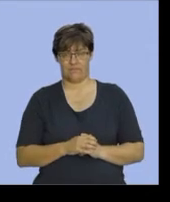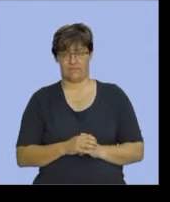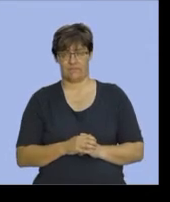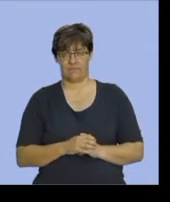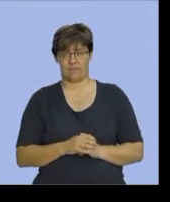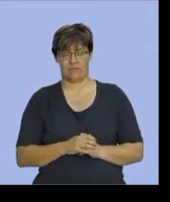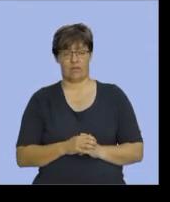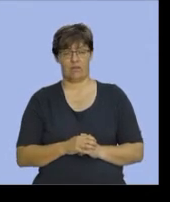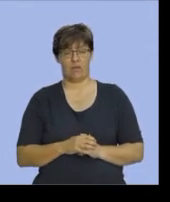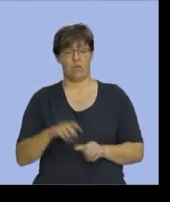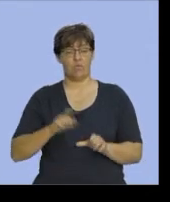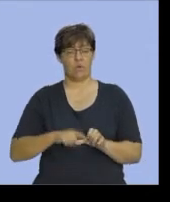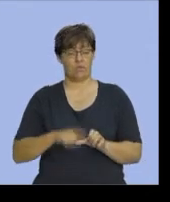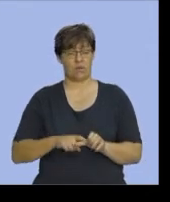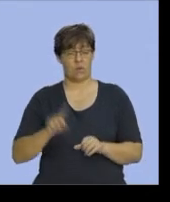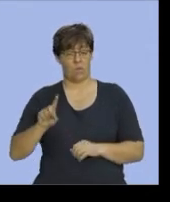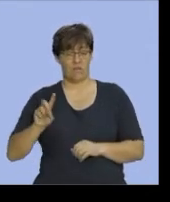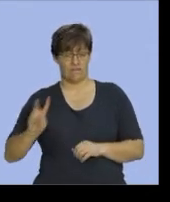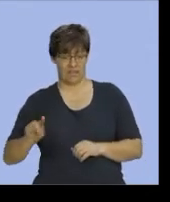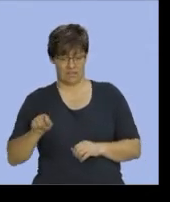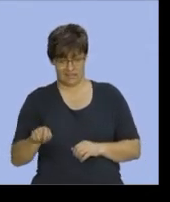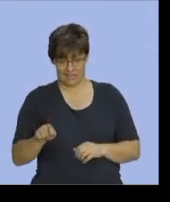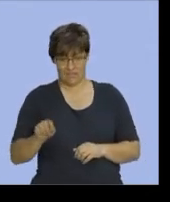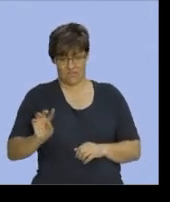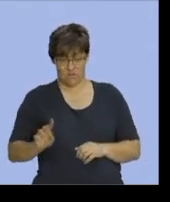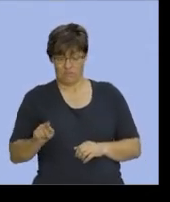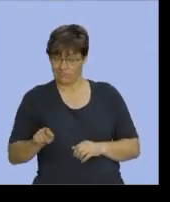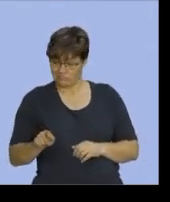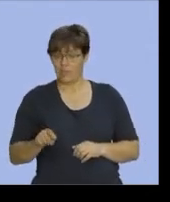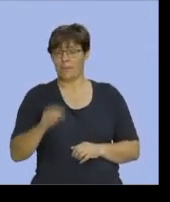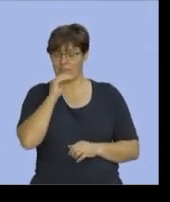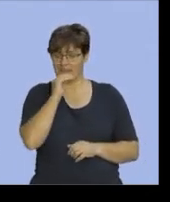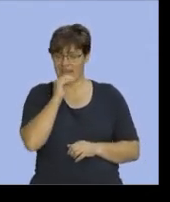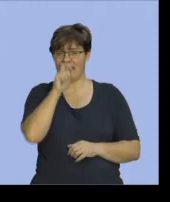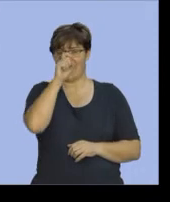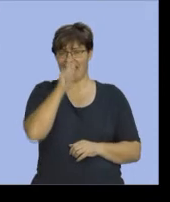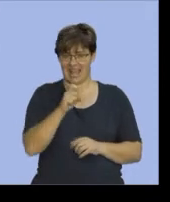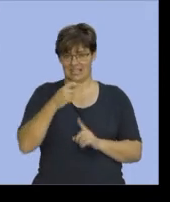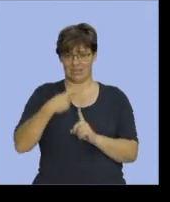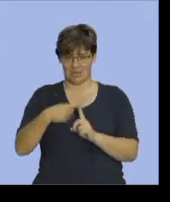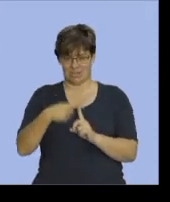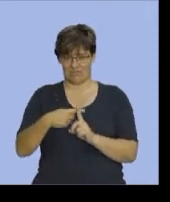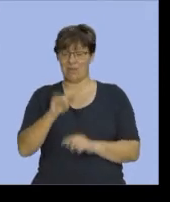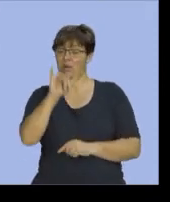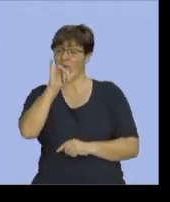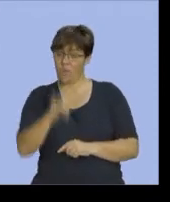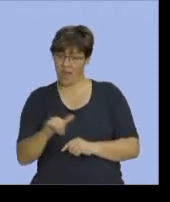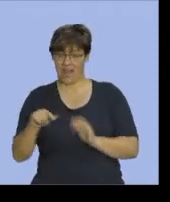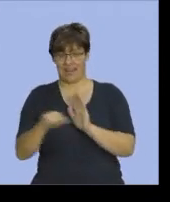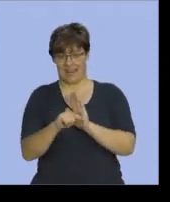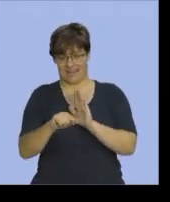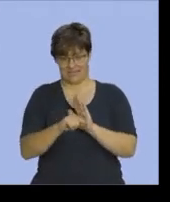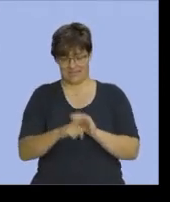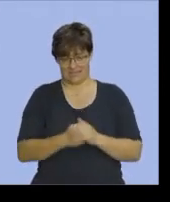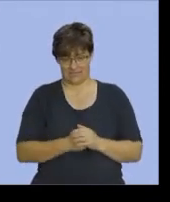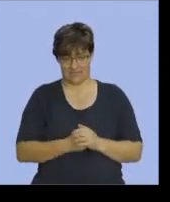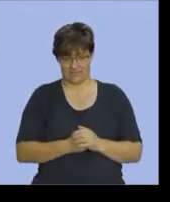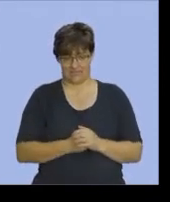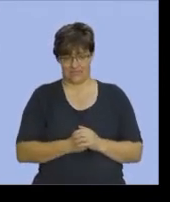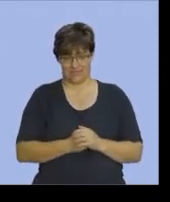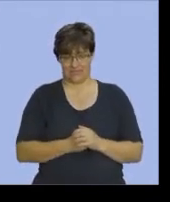4. And in quadrant number 4, remember the x is positive but the y